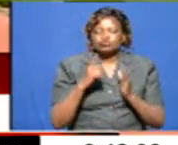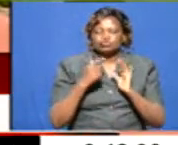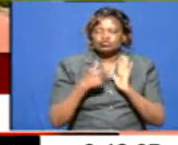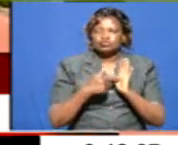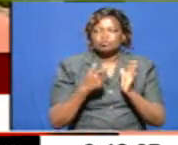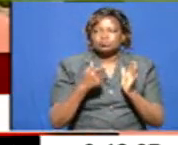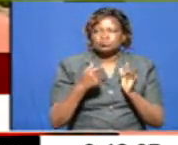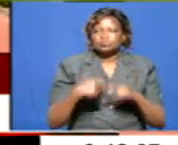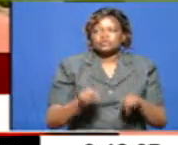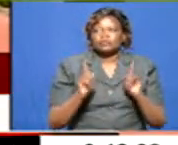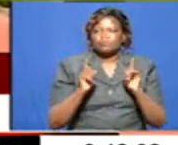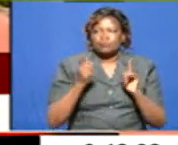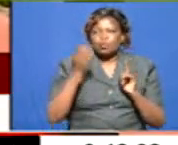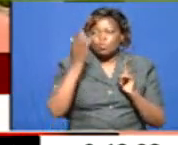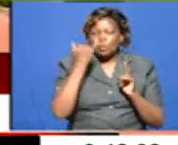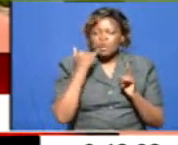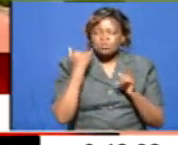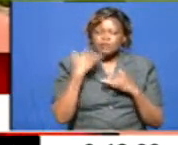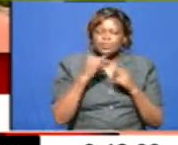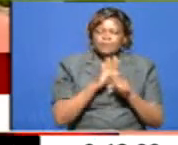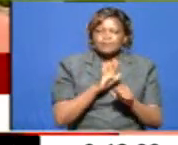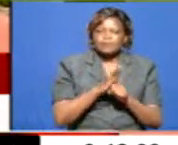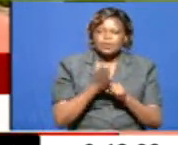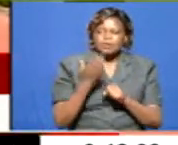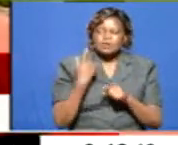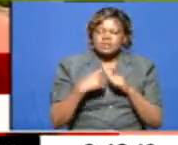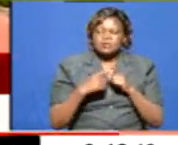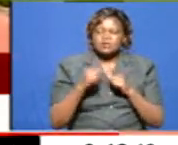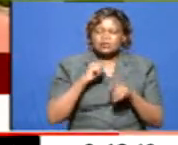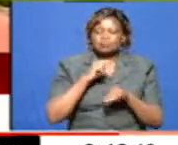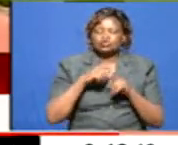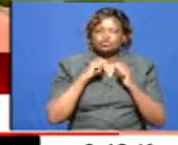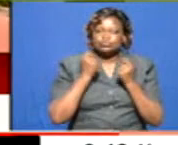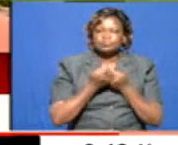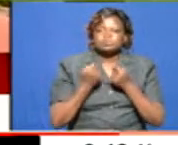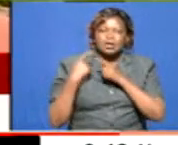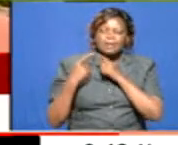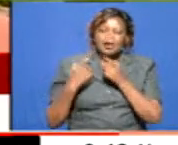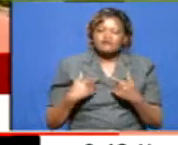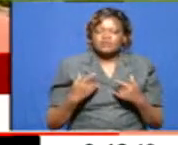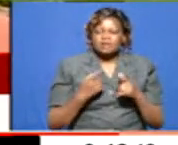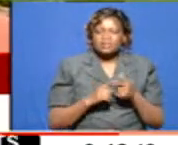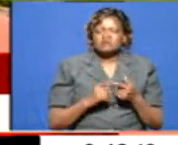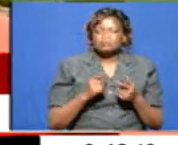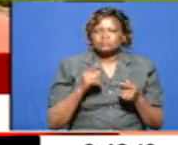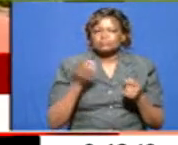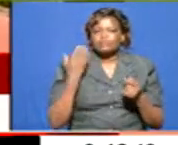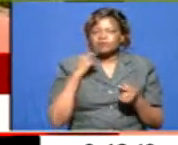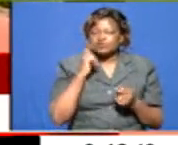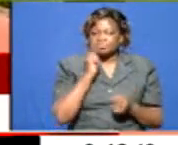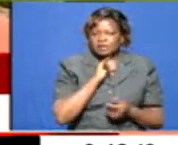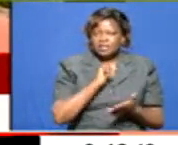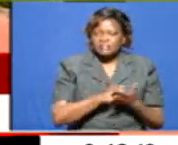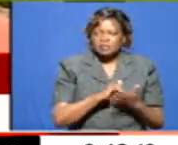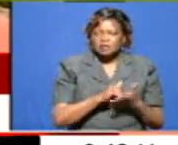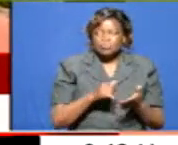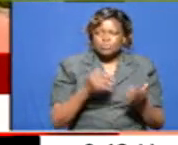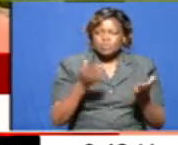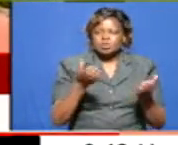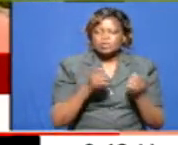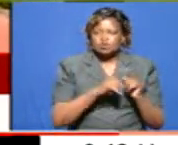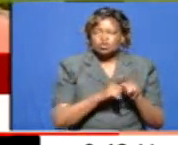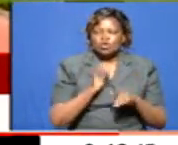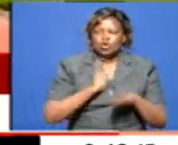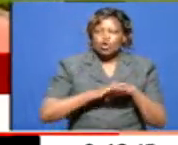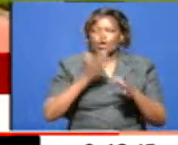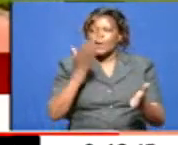themselves, because they played many years in national teams, they experienced players. And like I said, we need also a good balanced